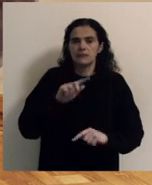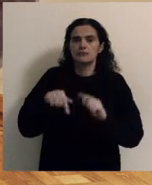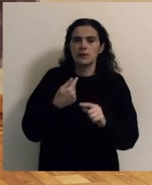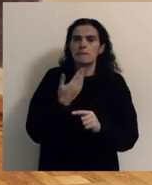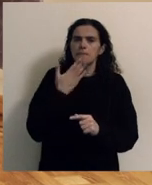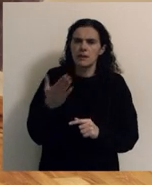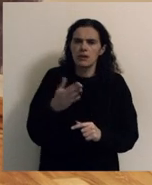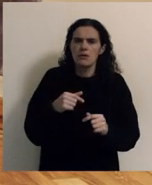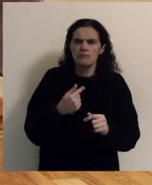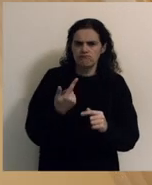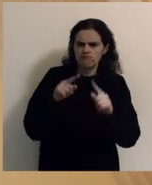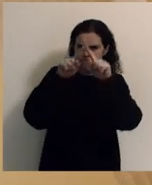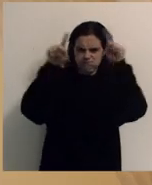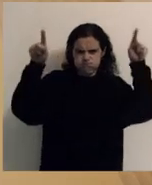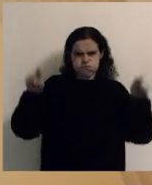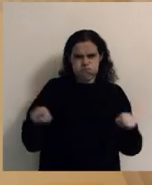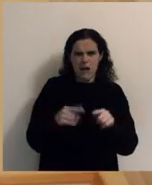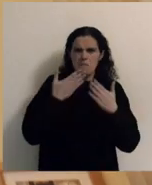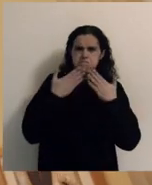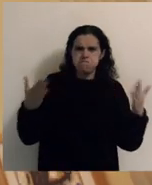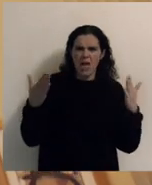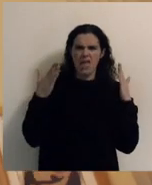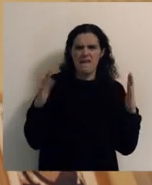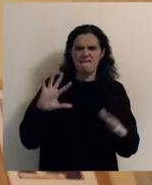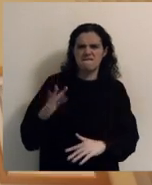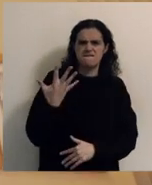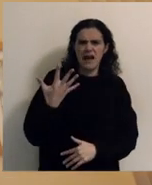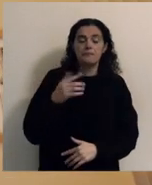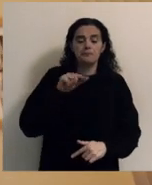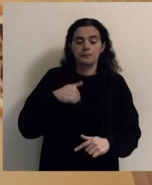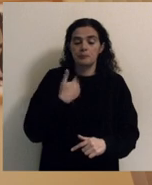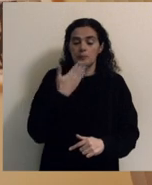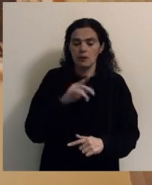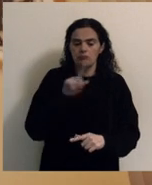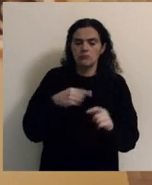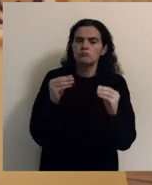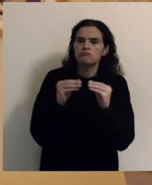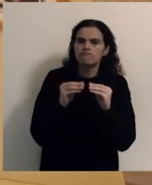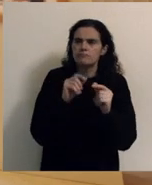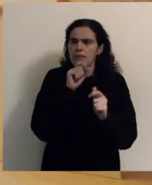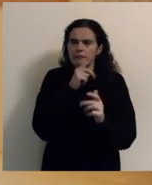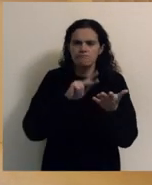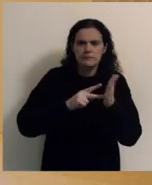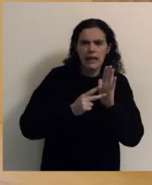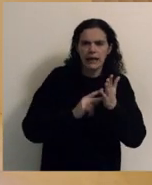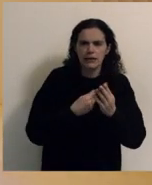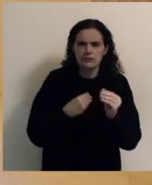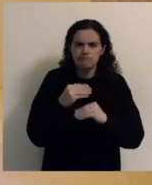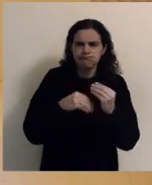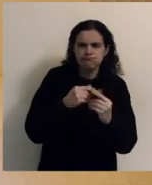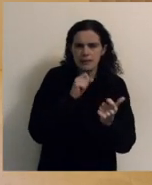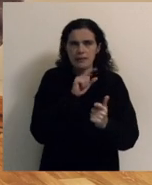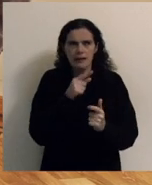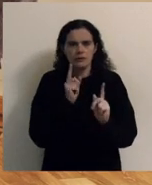1973, Miró ordered five large canvases, and in a combination of techniques, he